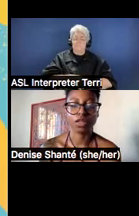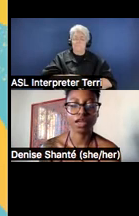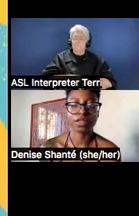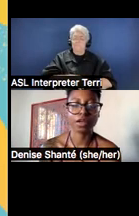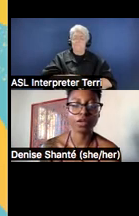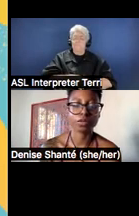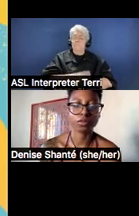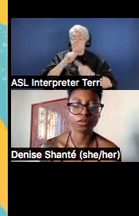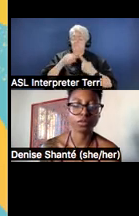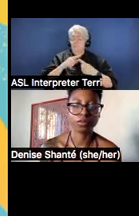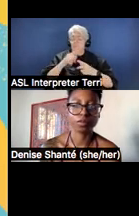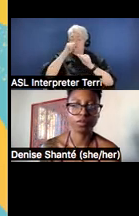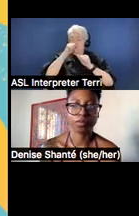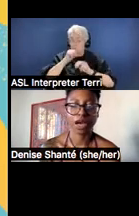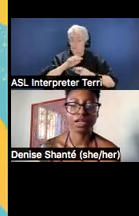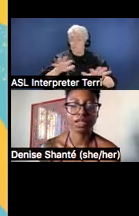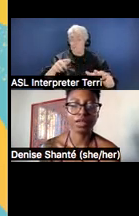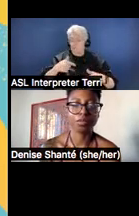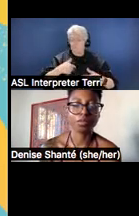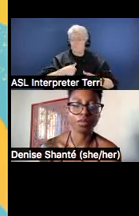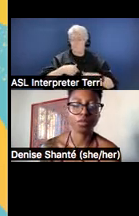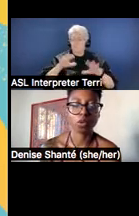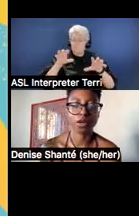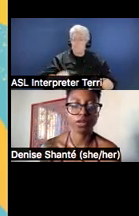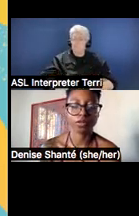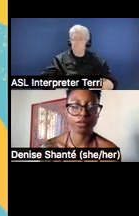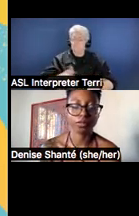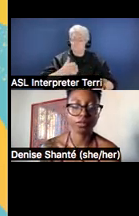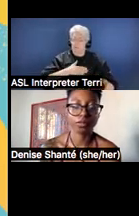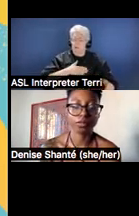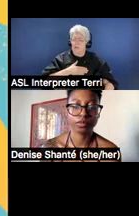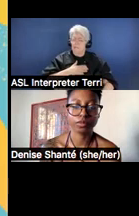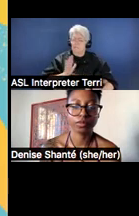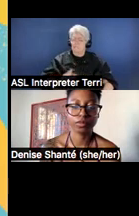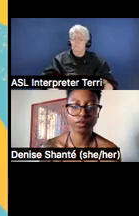And on the exhale, I claim more.